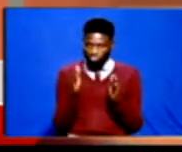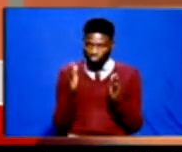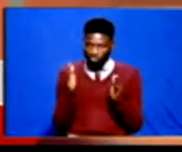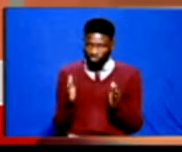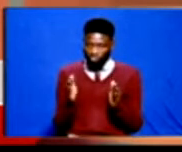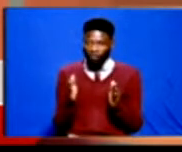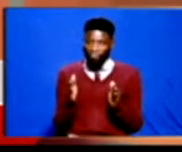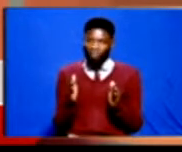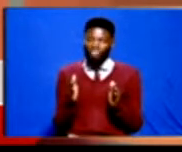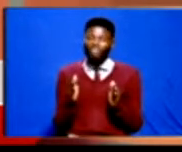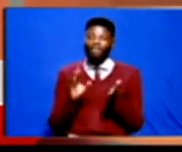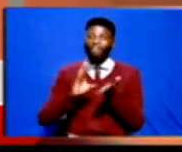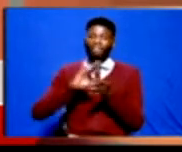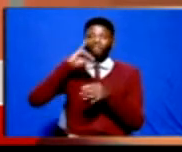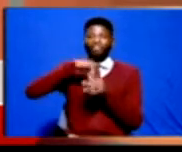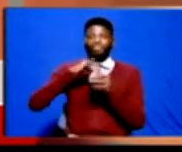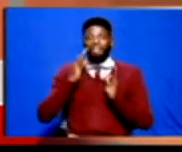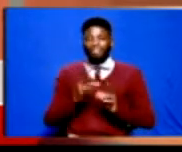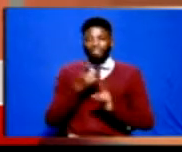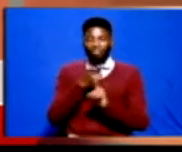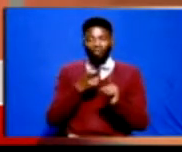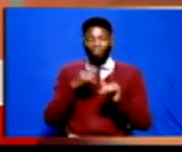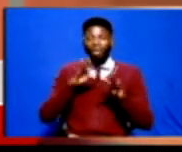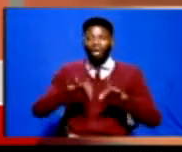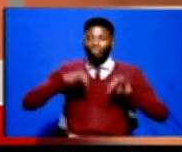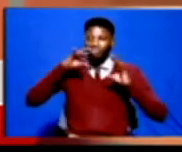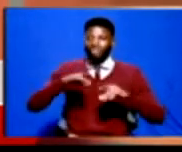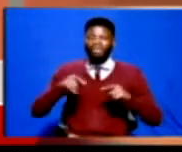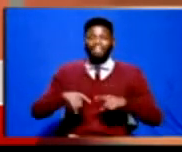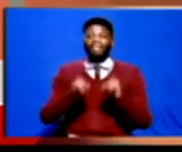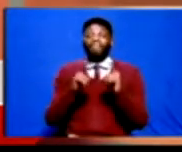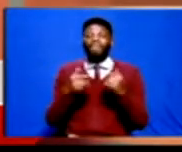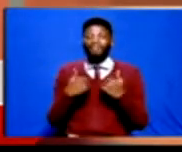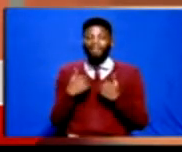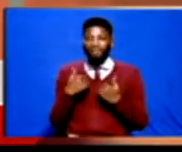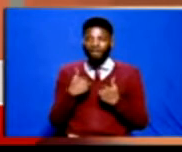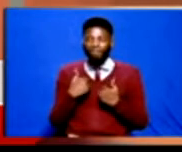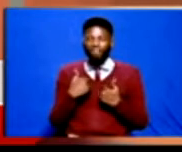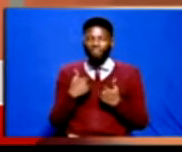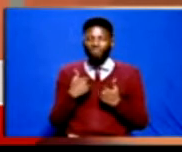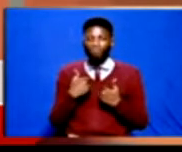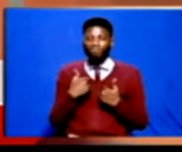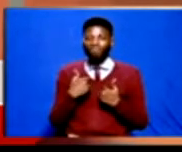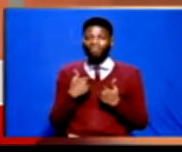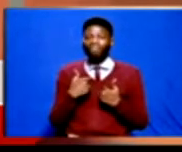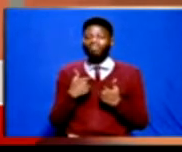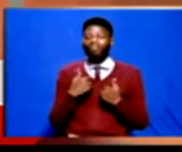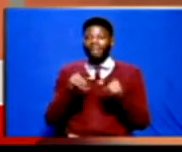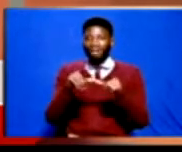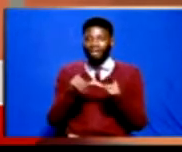an investor from Australia who had acquired a license, but on analysis